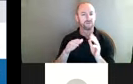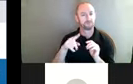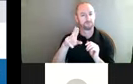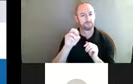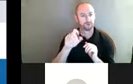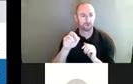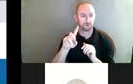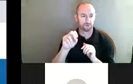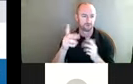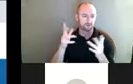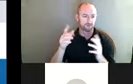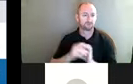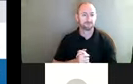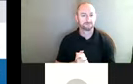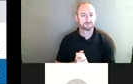this tab.